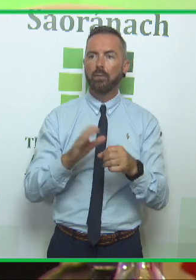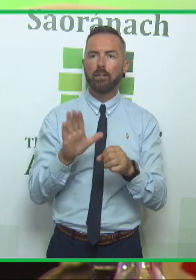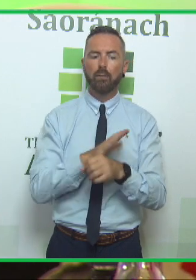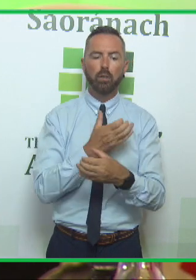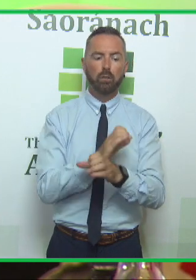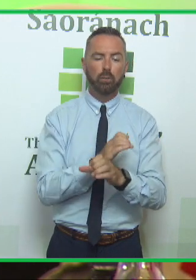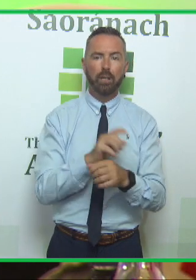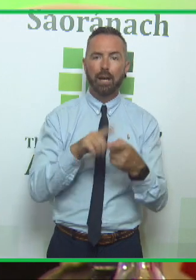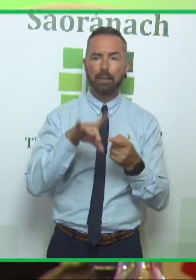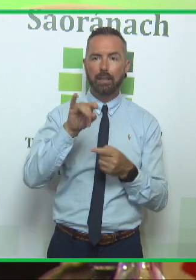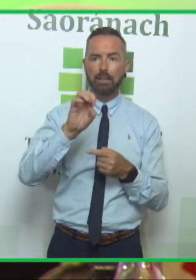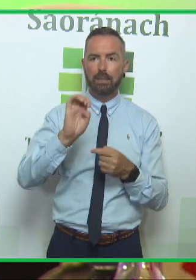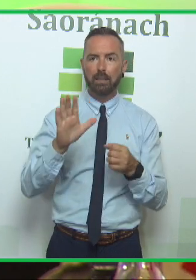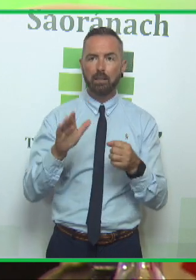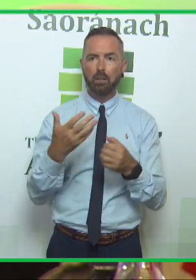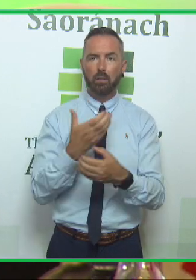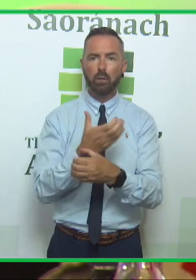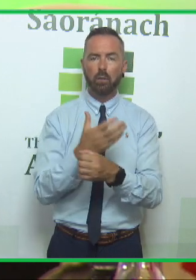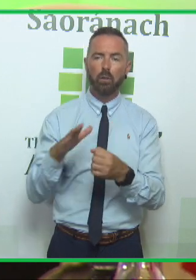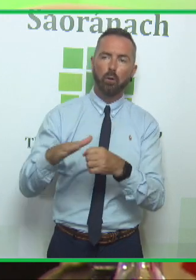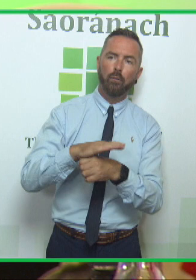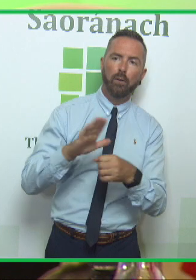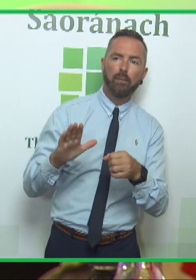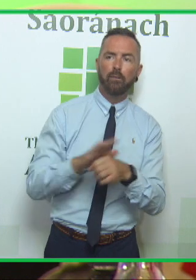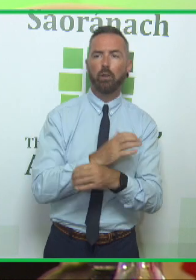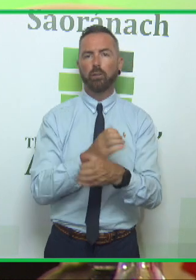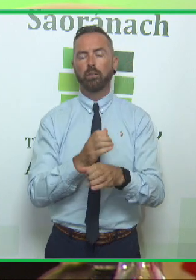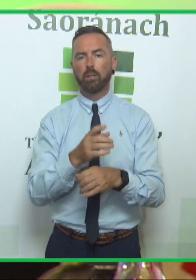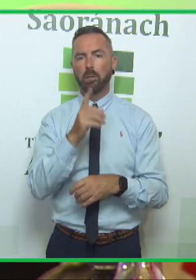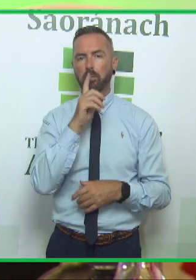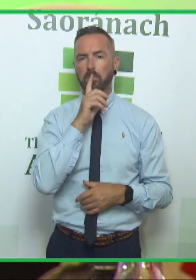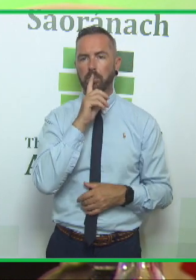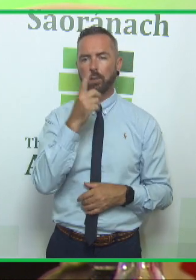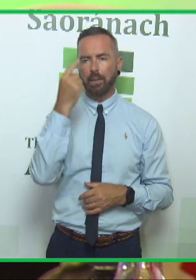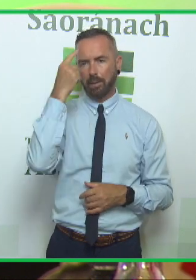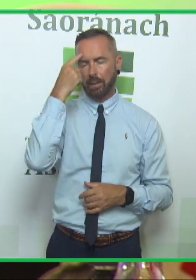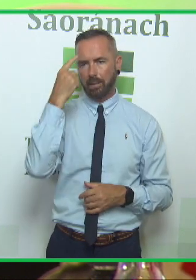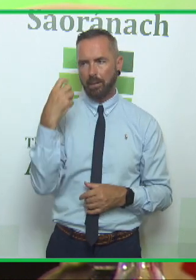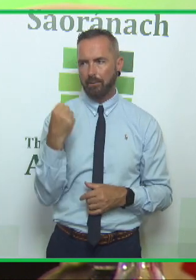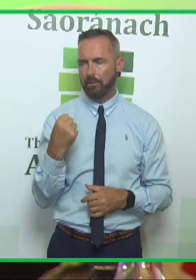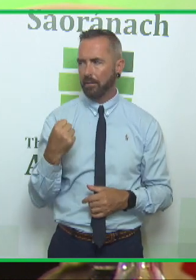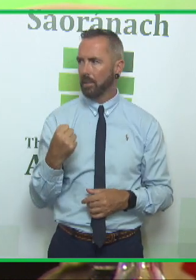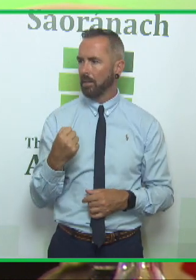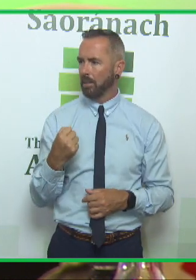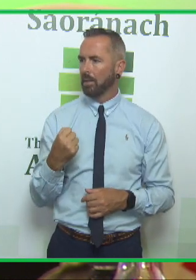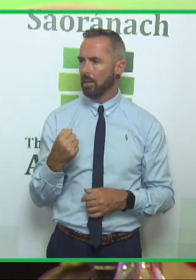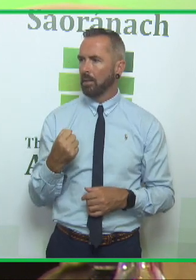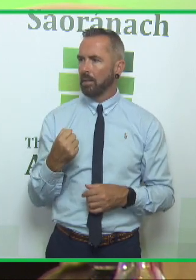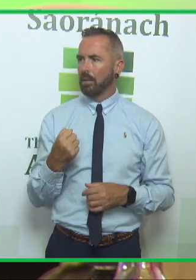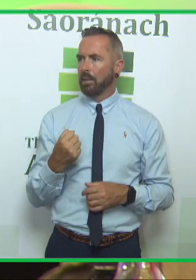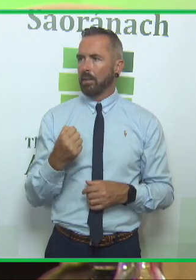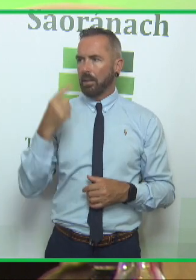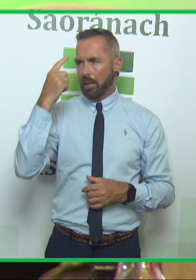HSE covers the whole country, and. But I think there's the element of